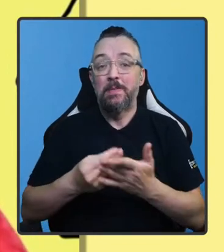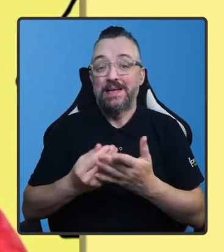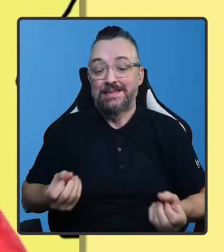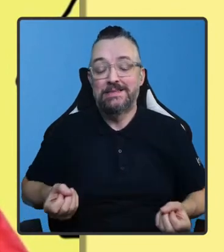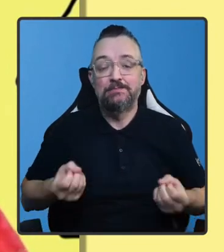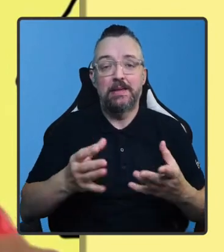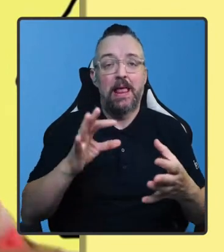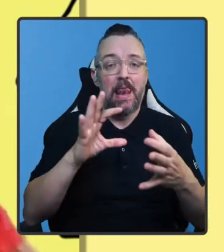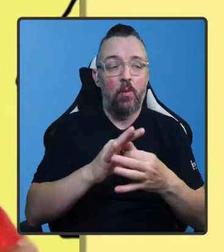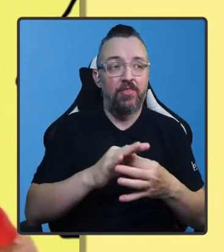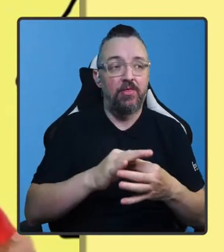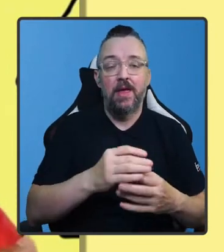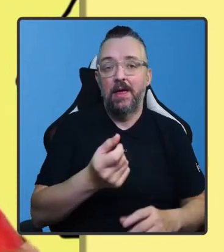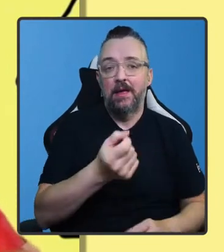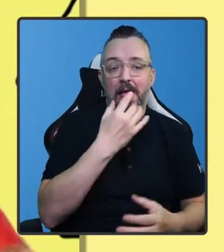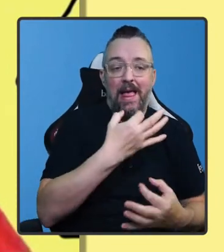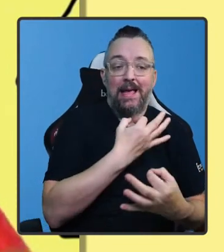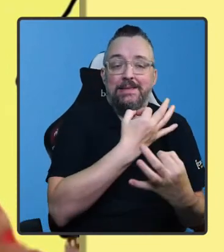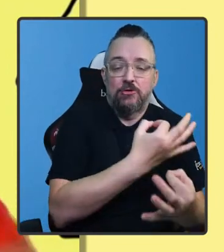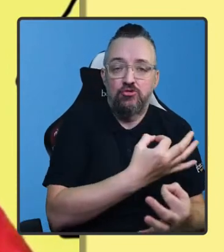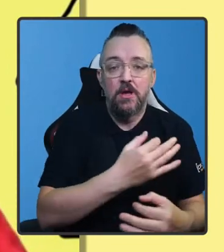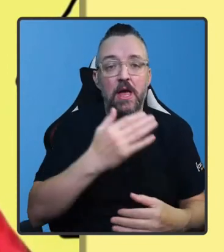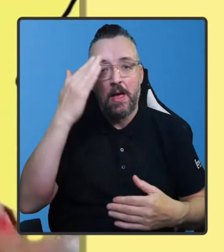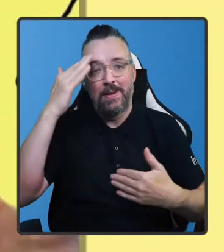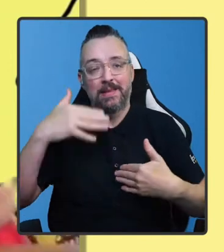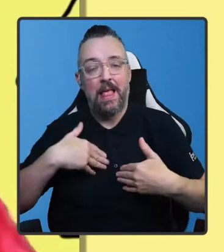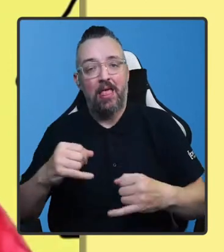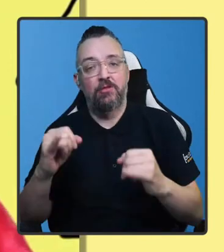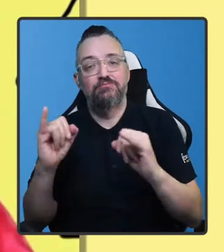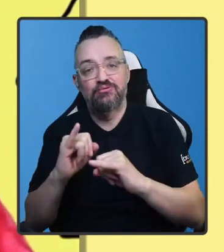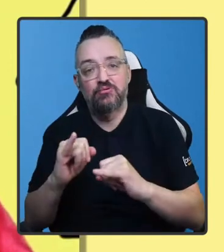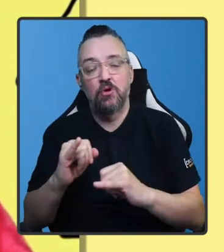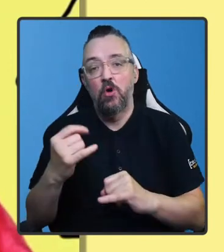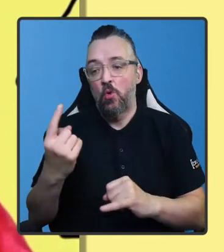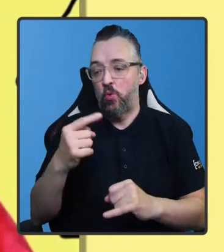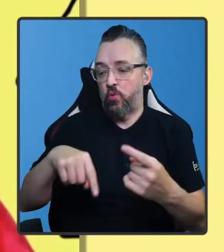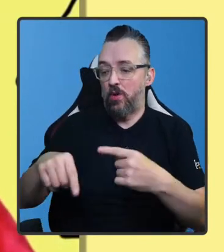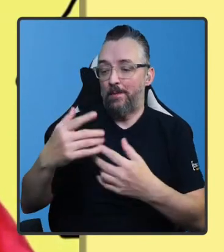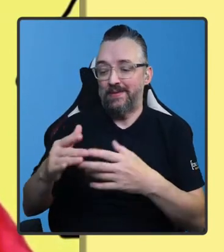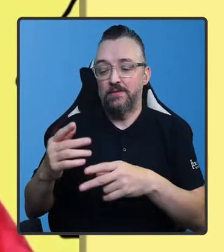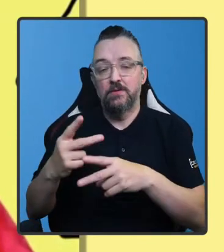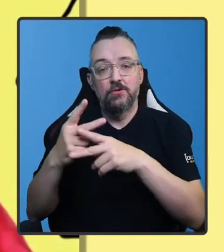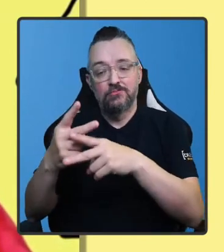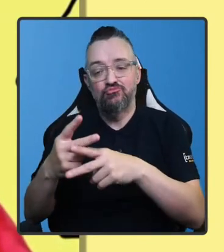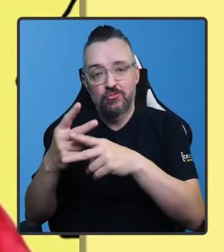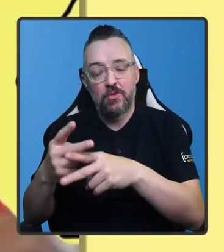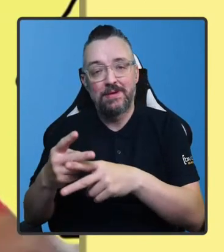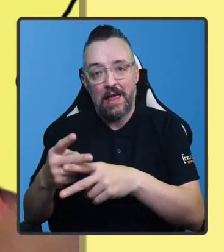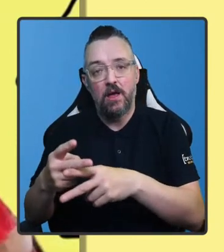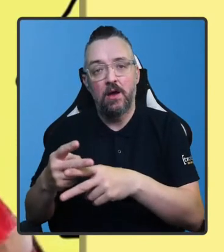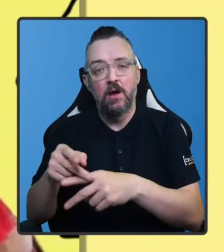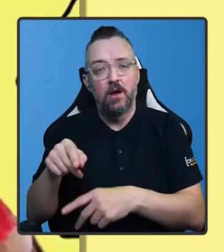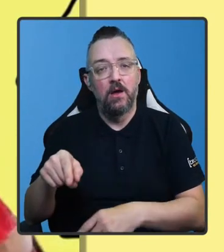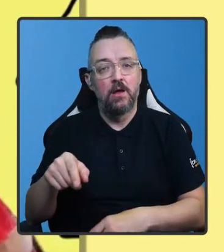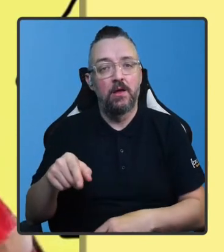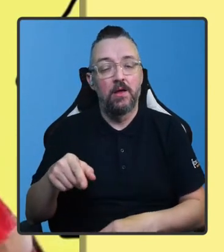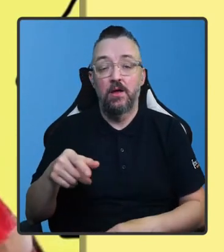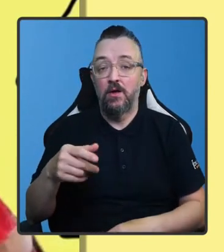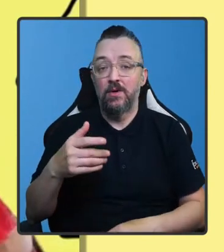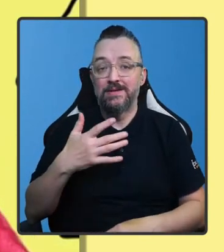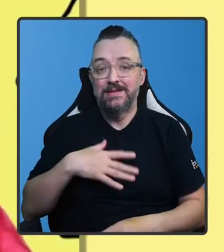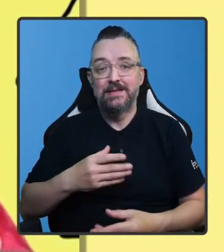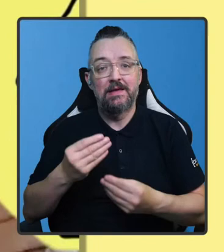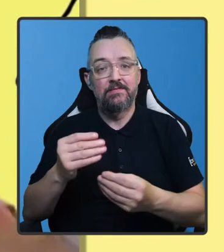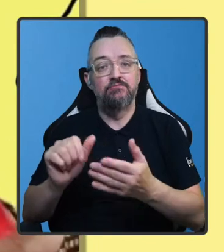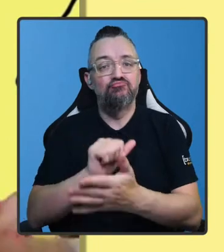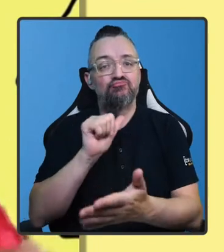health crises, the crisis of people who've been in care, and they are way overrepresented, and that providing a proper package